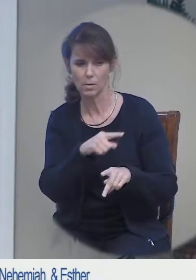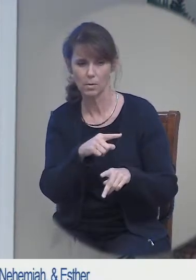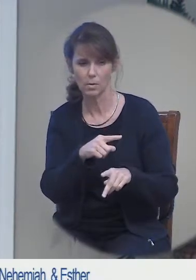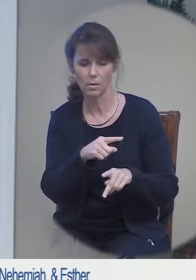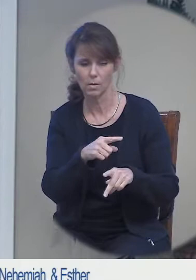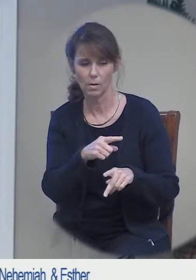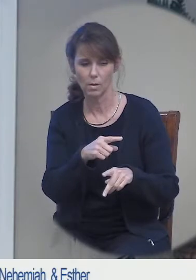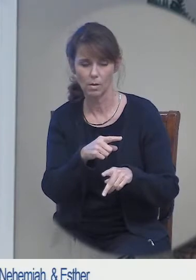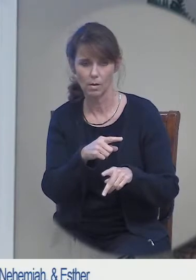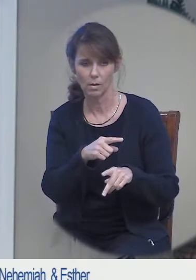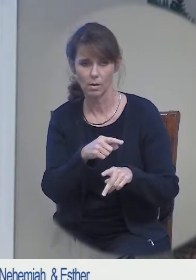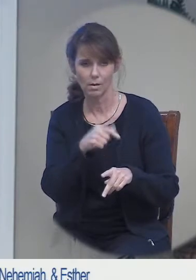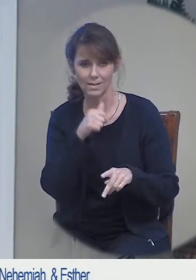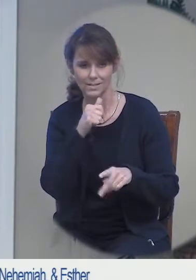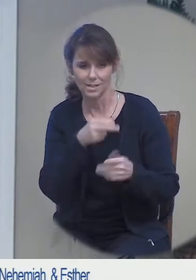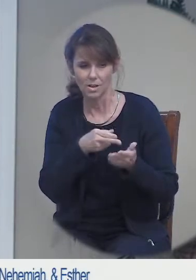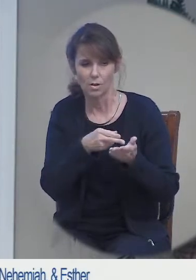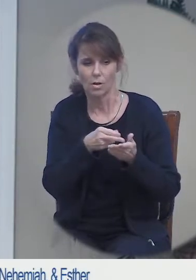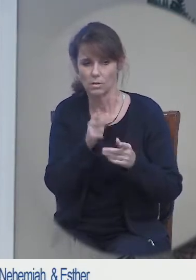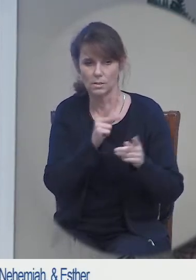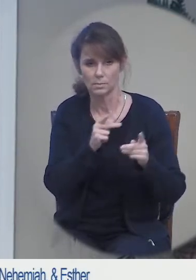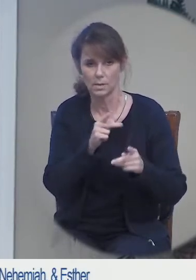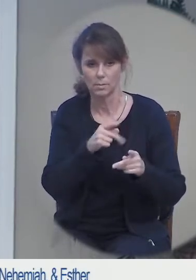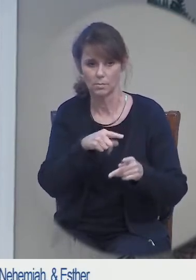over the ill fortune of their brethren.